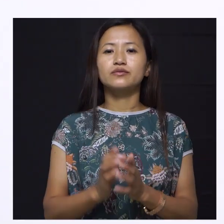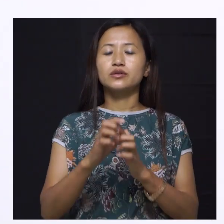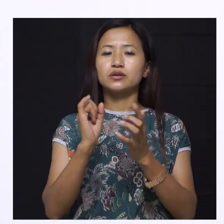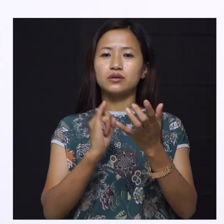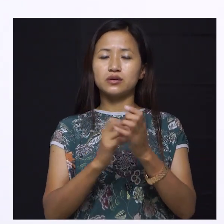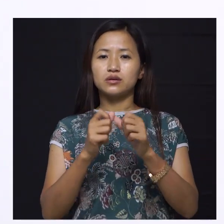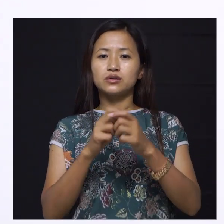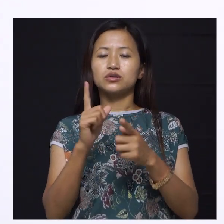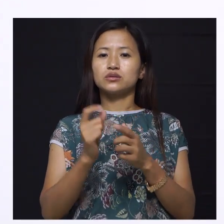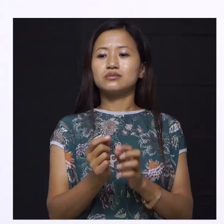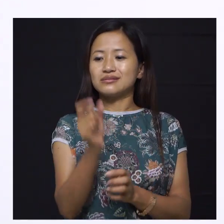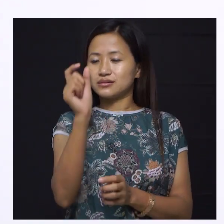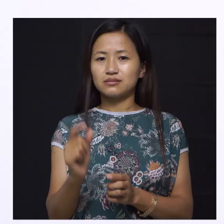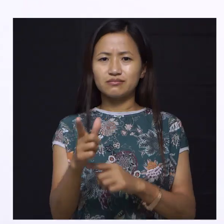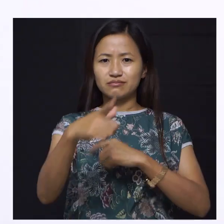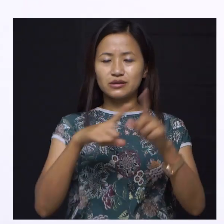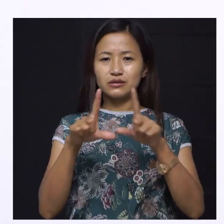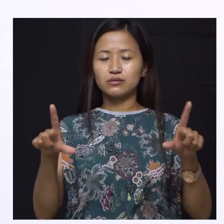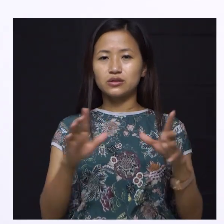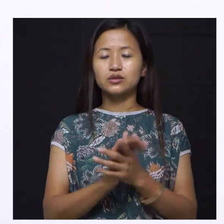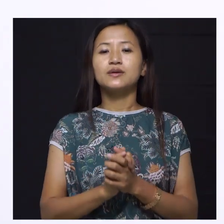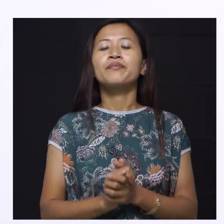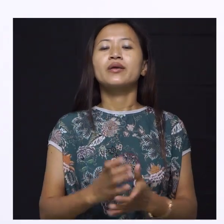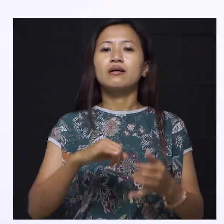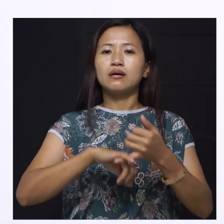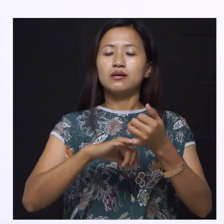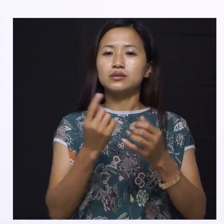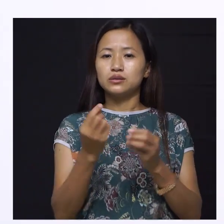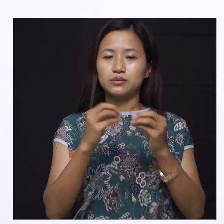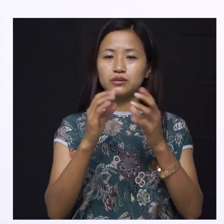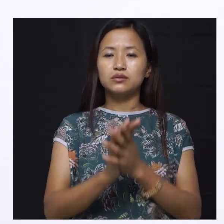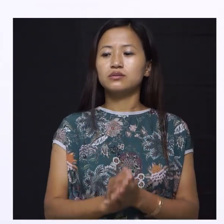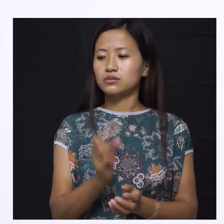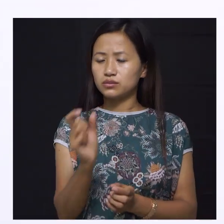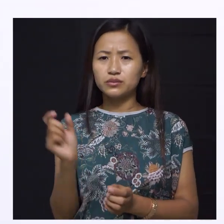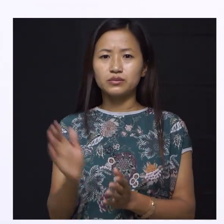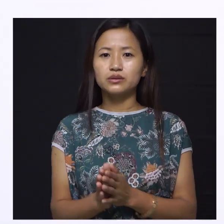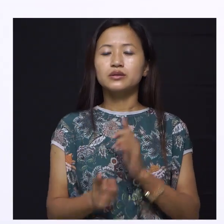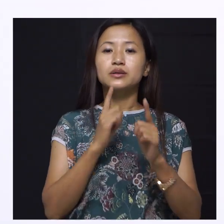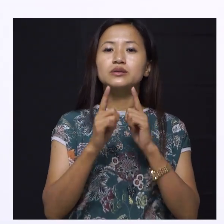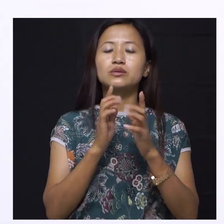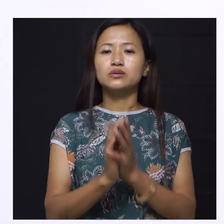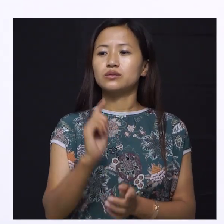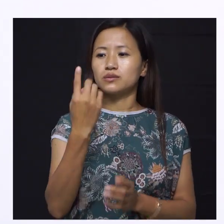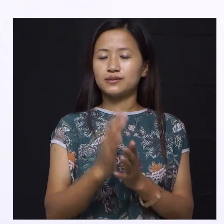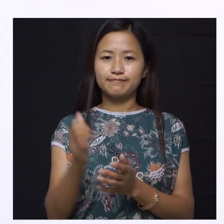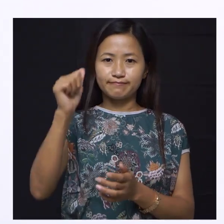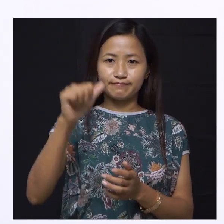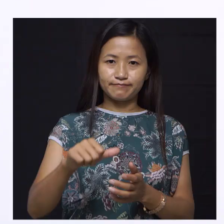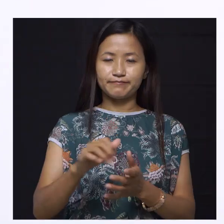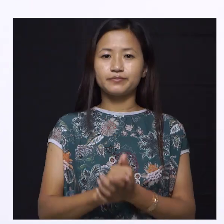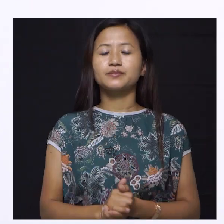in your language subjects, and in this dialogue writing you see that there are people talking to one another. The rest of